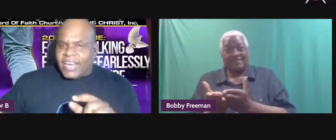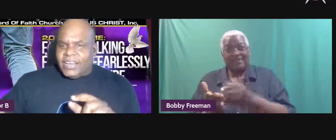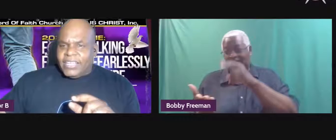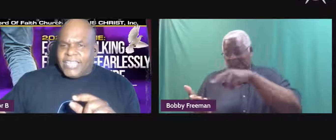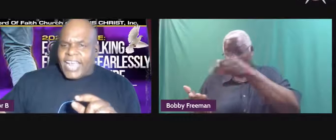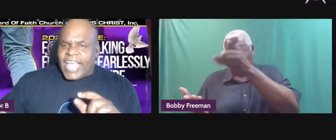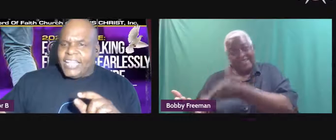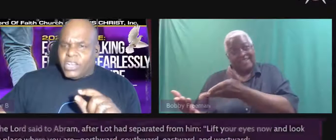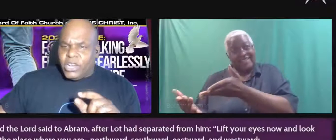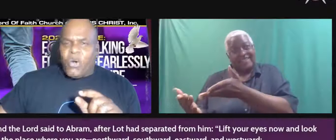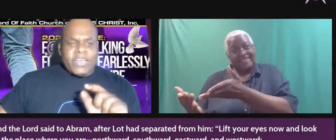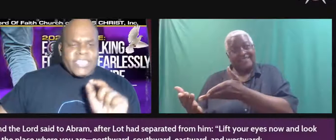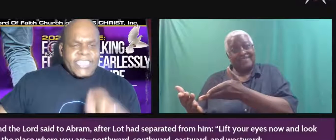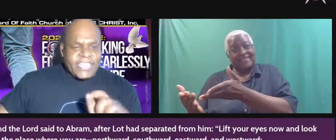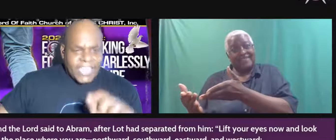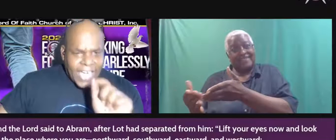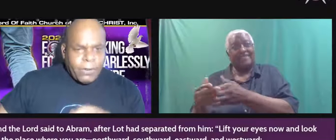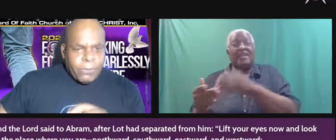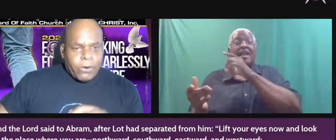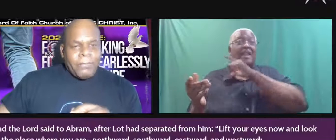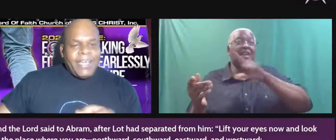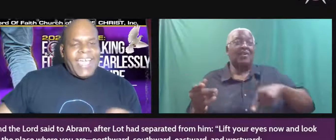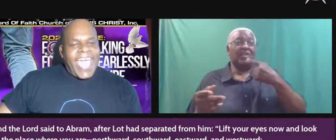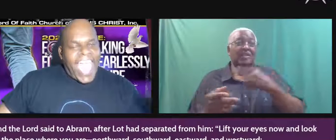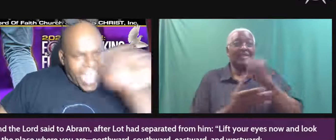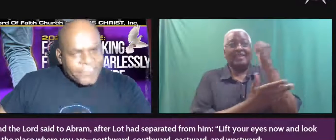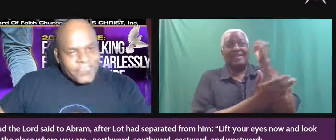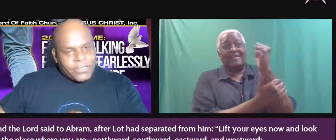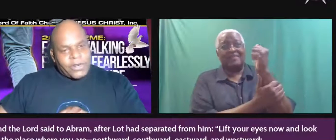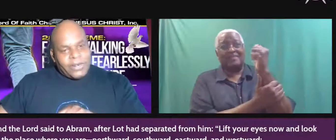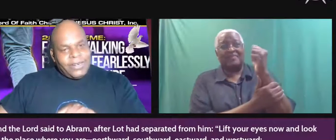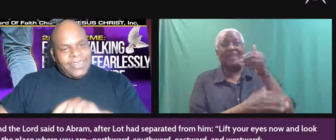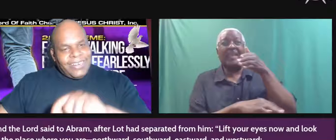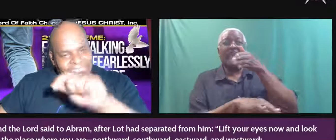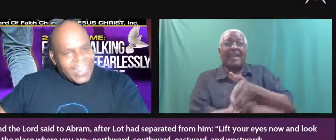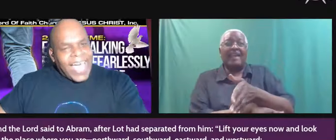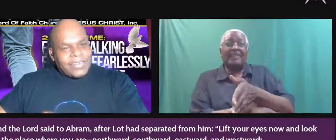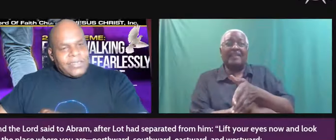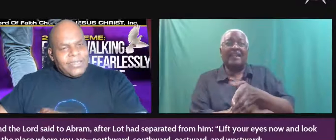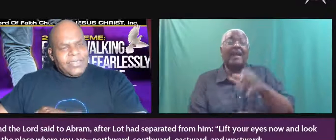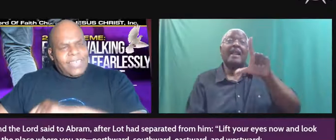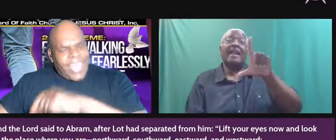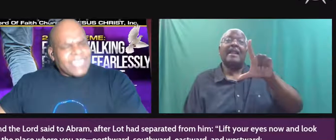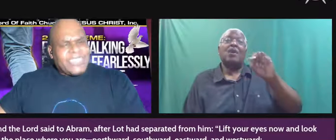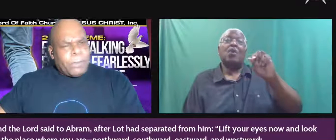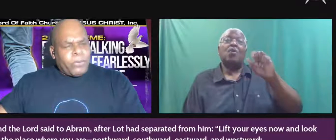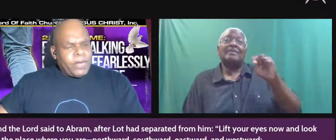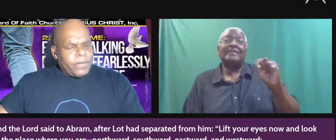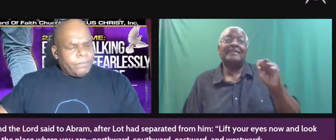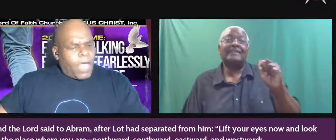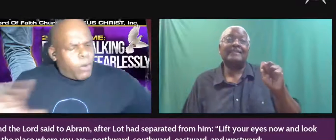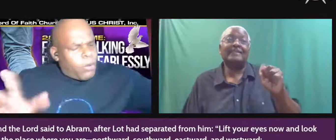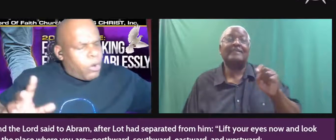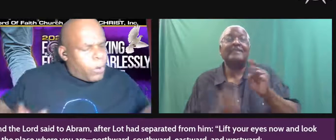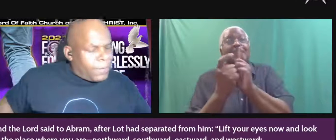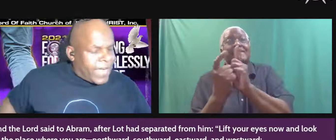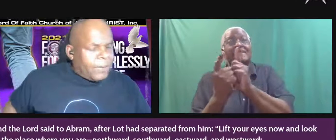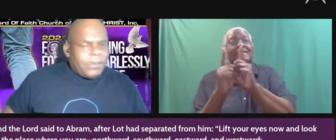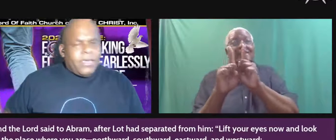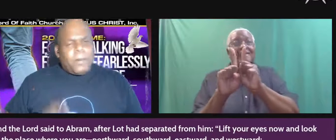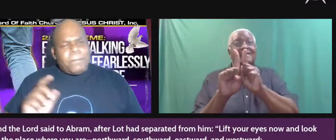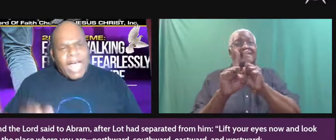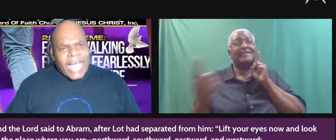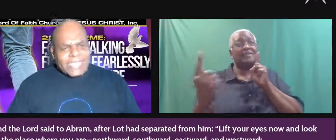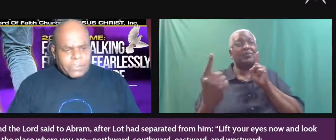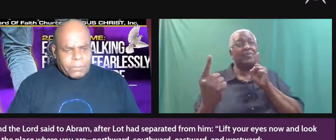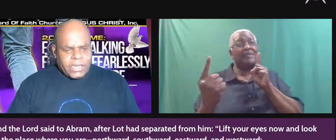right there that, and the Lord said to Abram, after Lot has separated. Well,